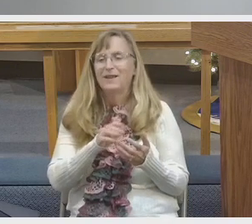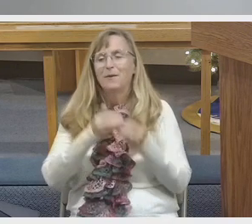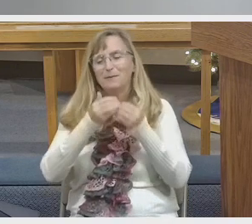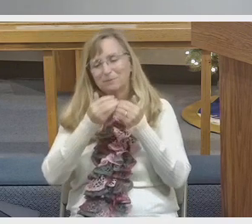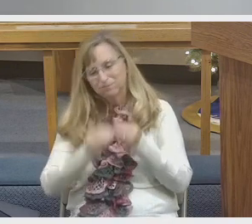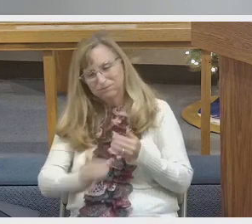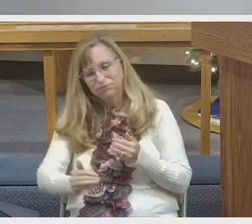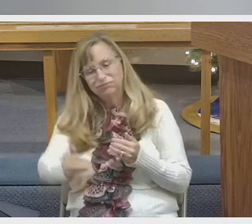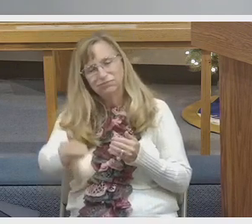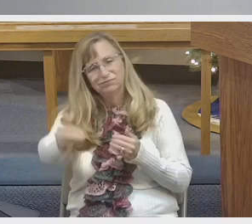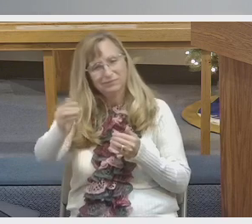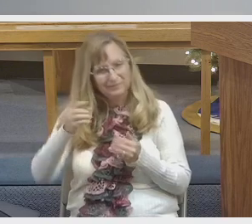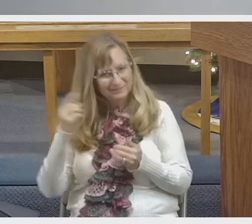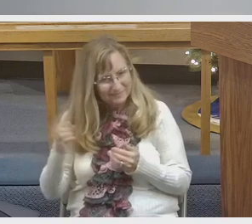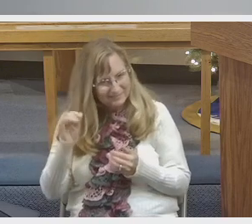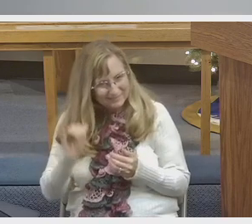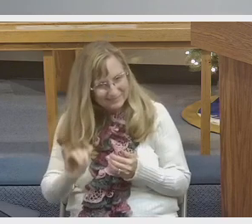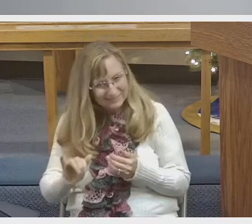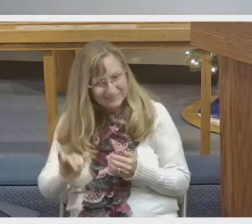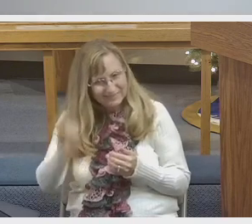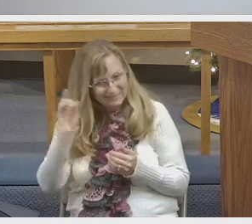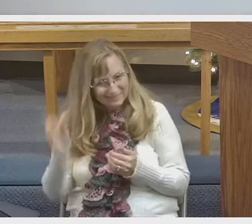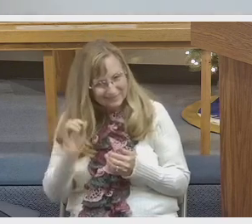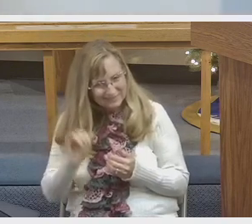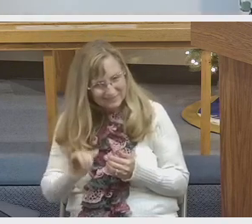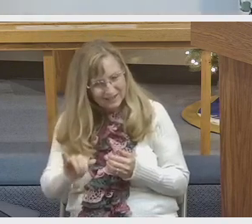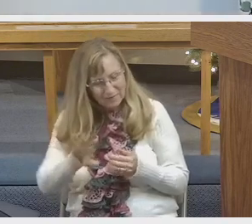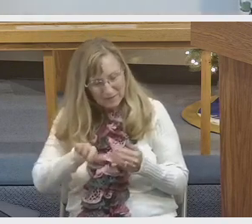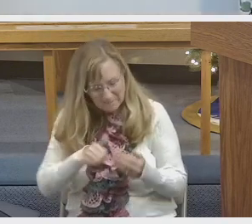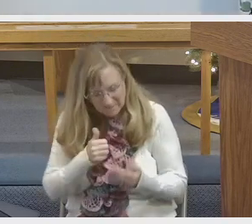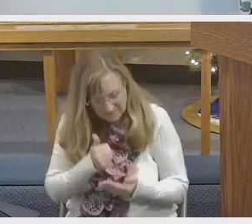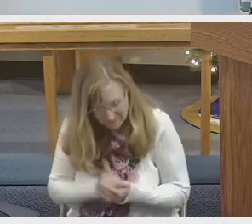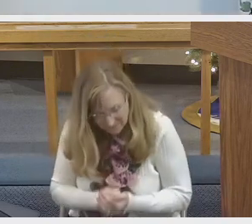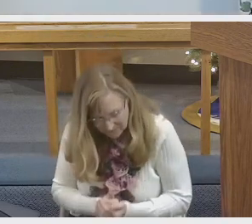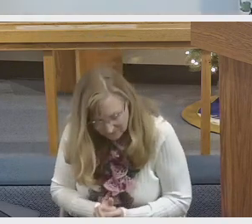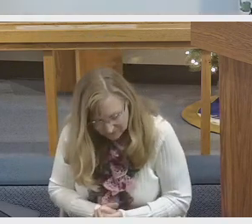but forever and ever. Amen.